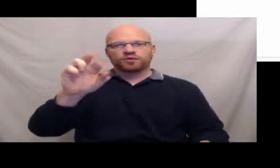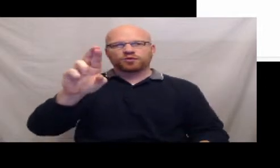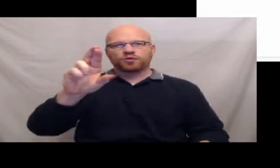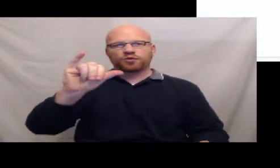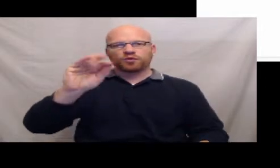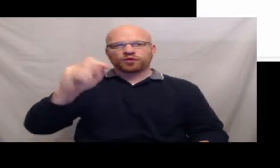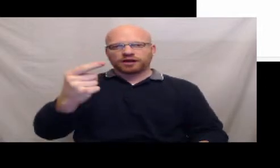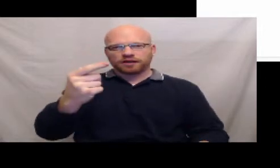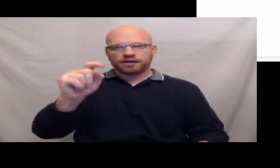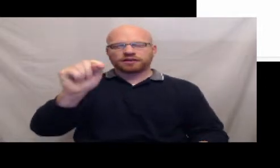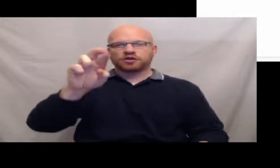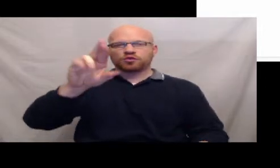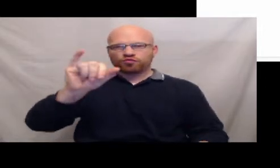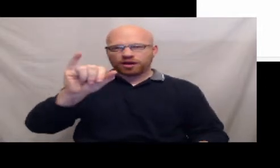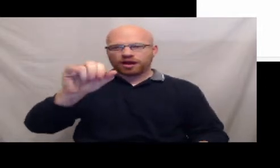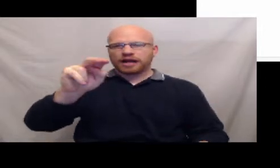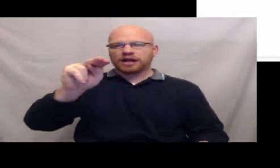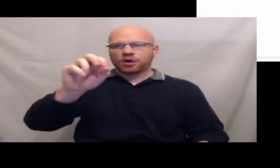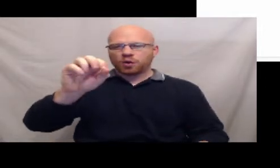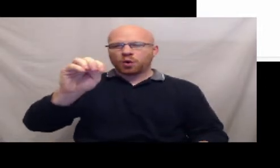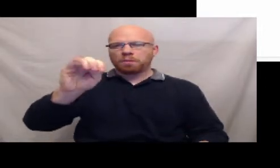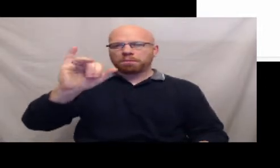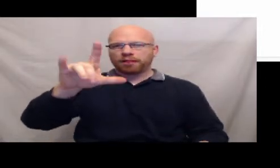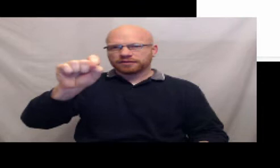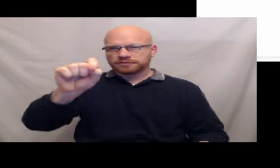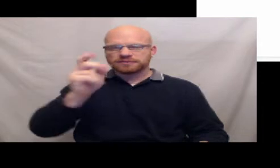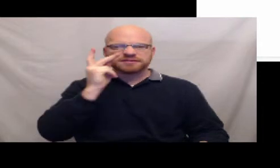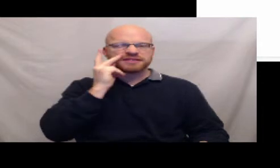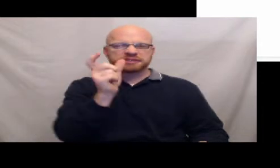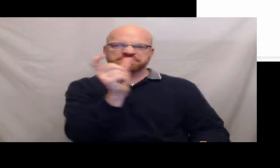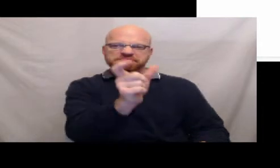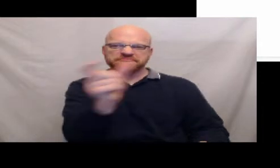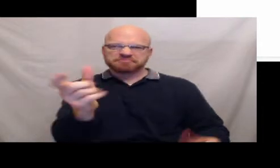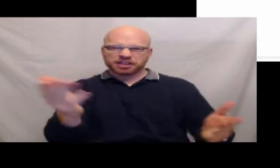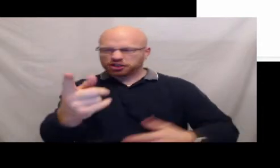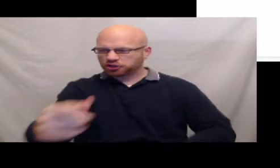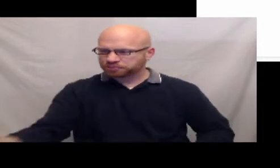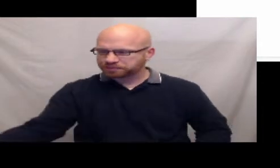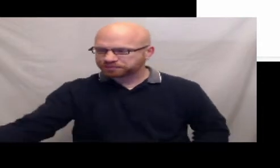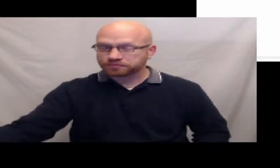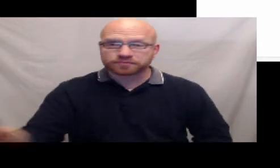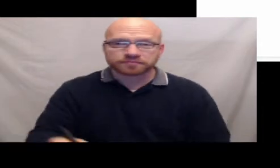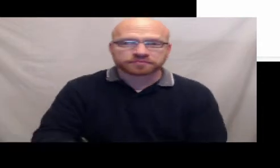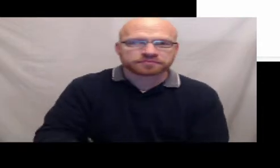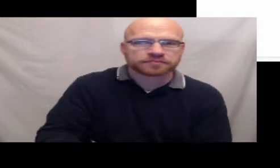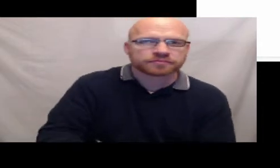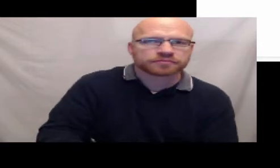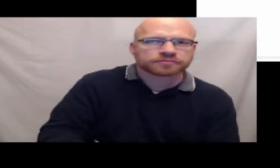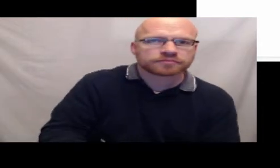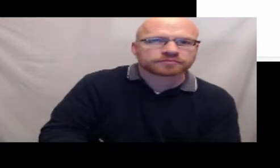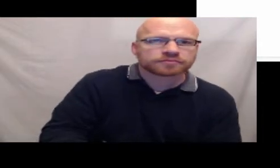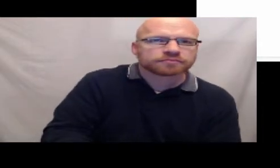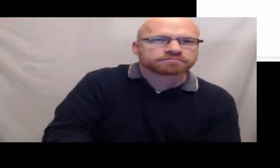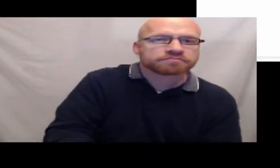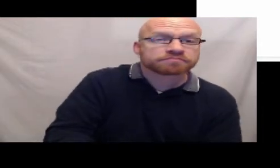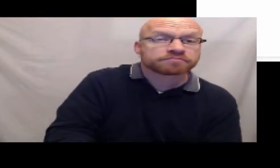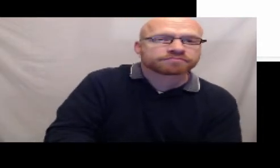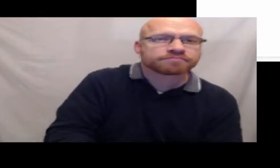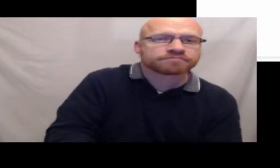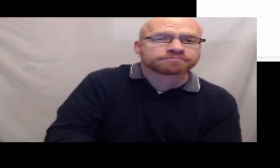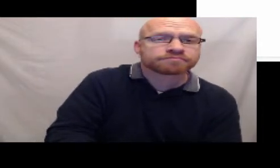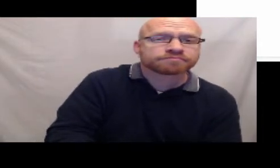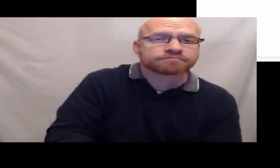factoring. Factoring trinomials. Our title's here in the page here. You can see on the screen.